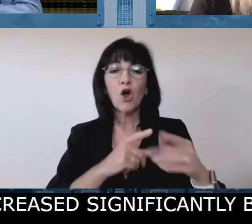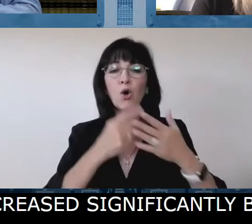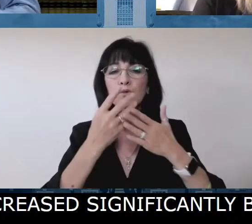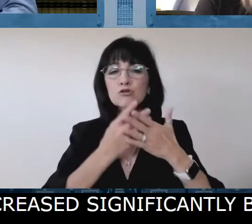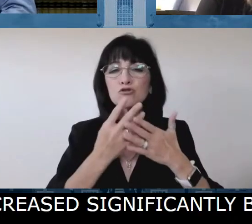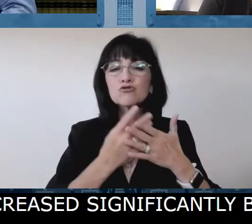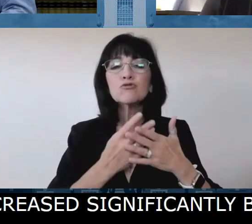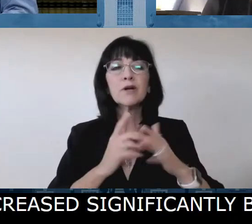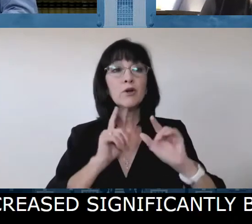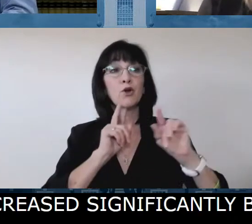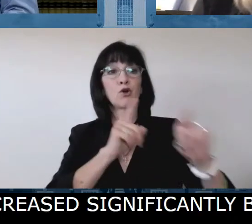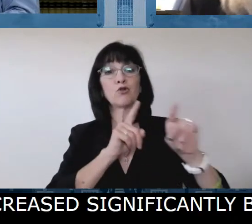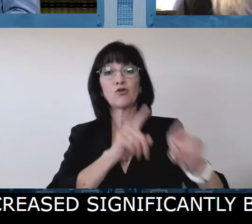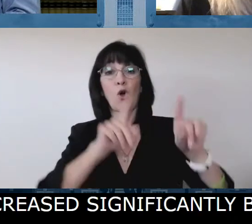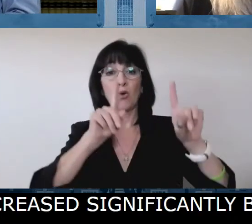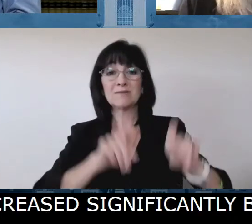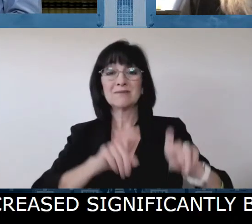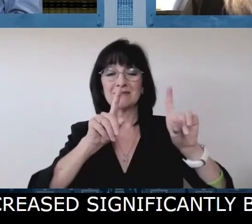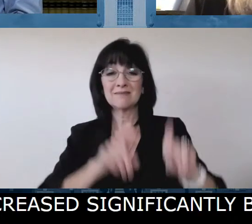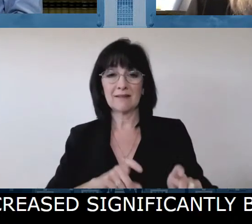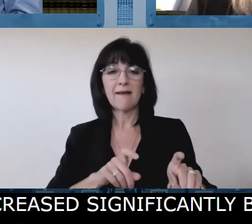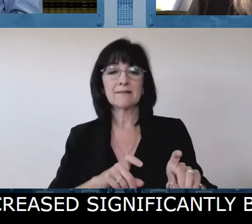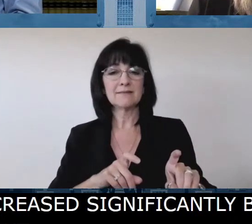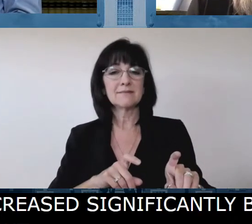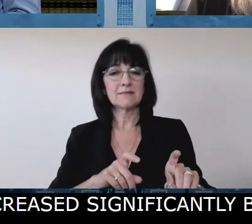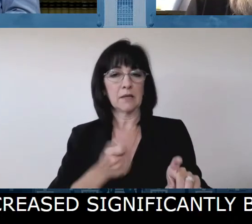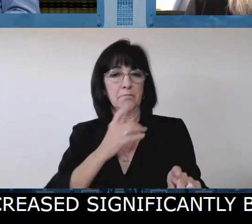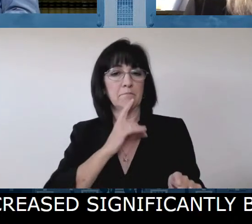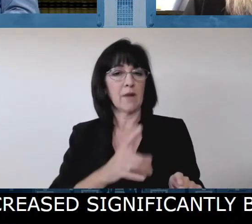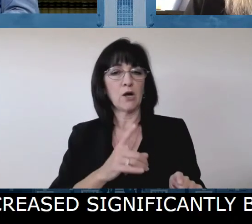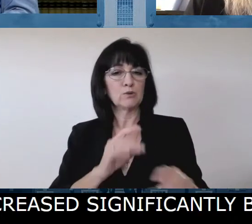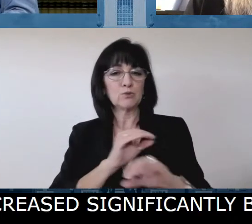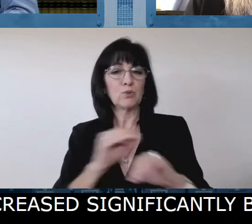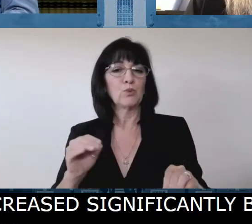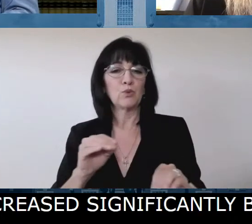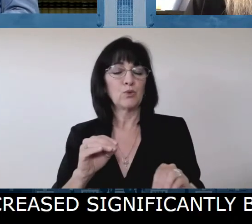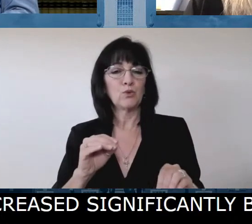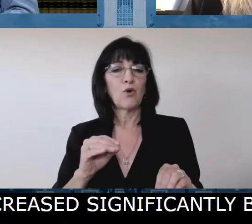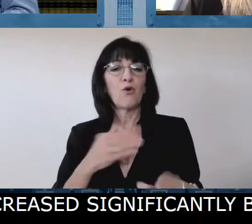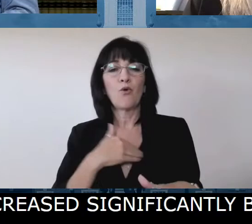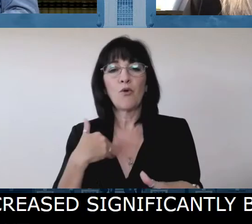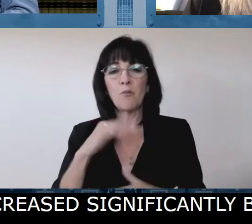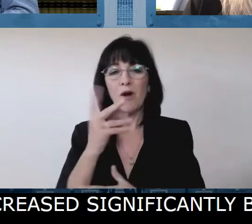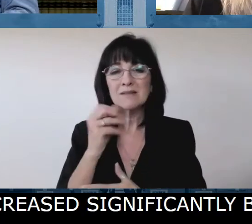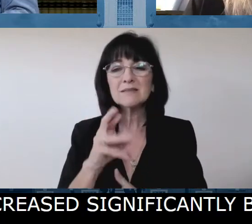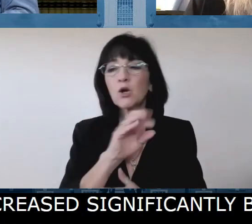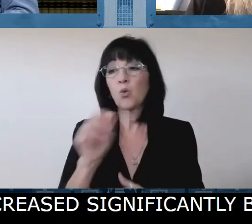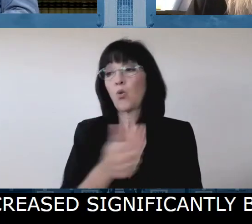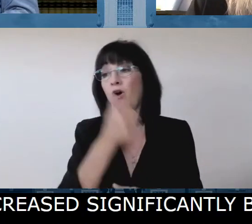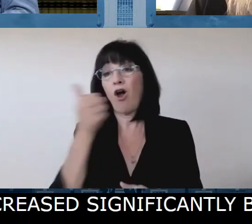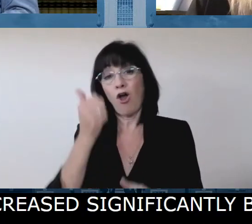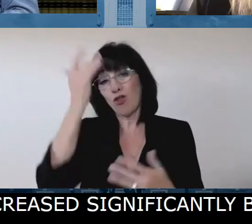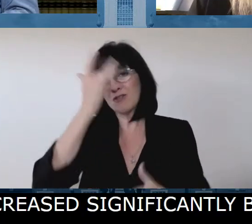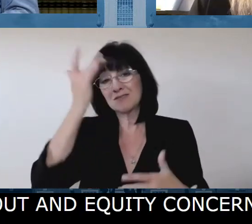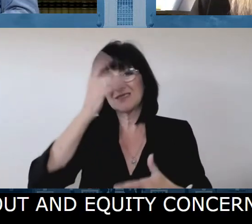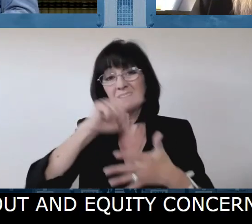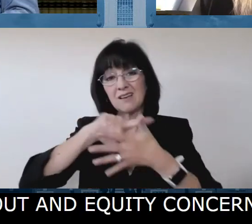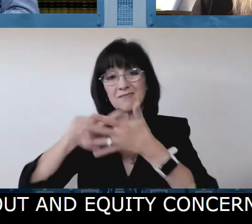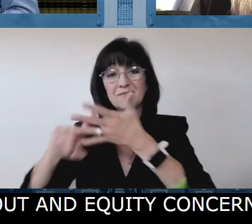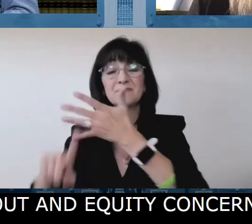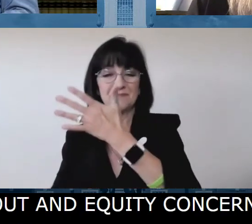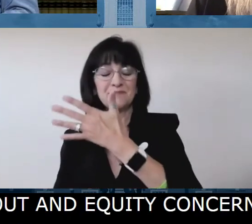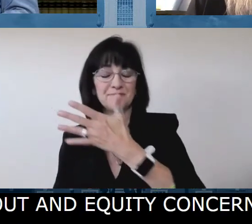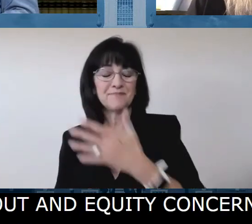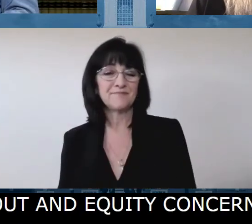about an equity concern where certain populations may even be impacted